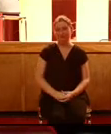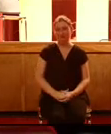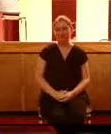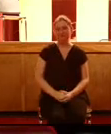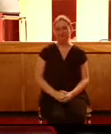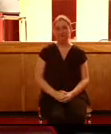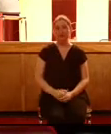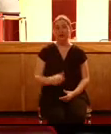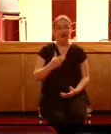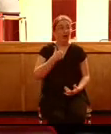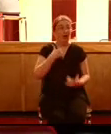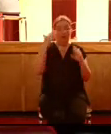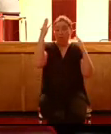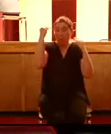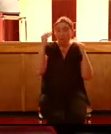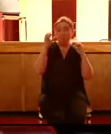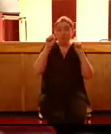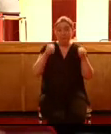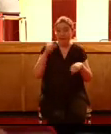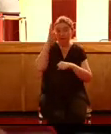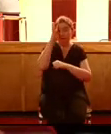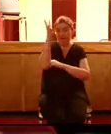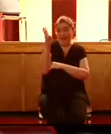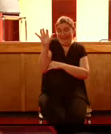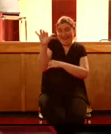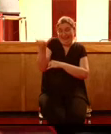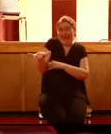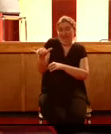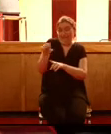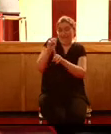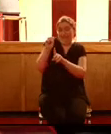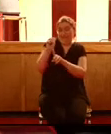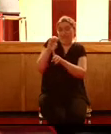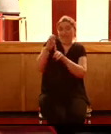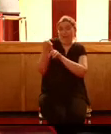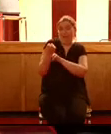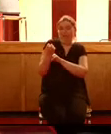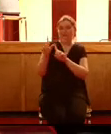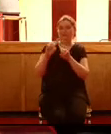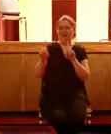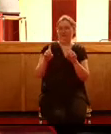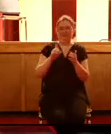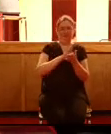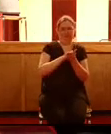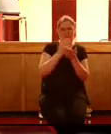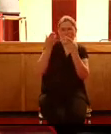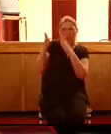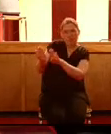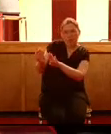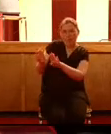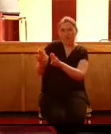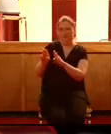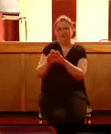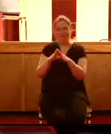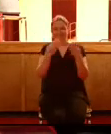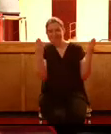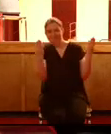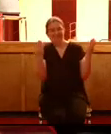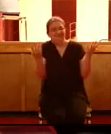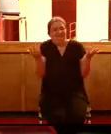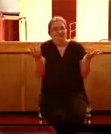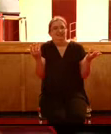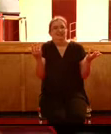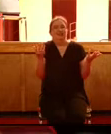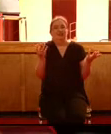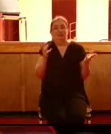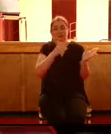And I hope that we can create that kind of environment. But as far as closing the schools or not closing the schools, the plan that was turned in that